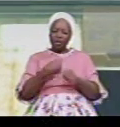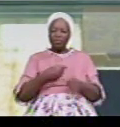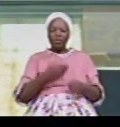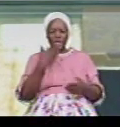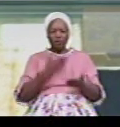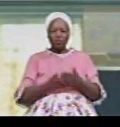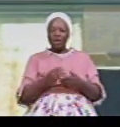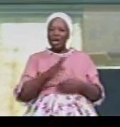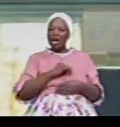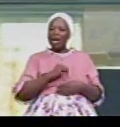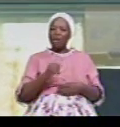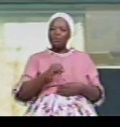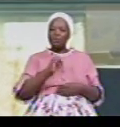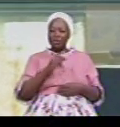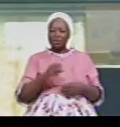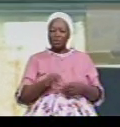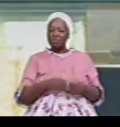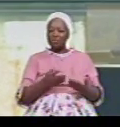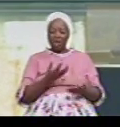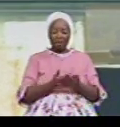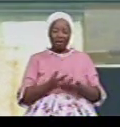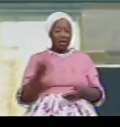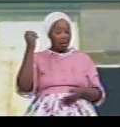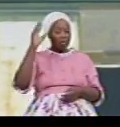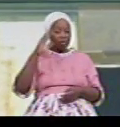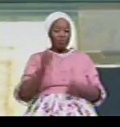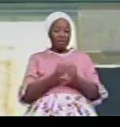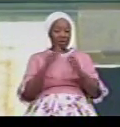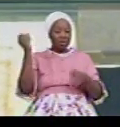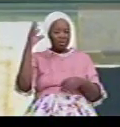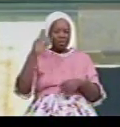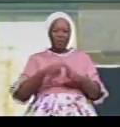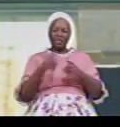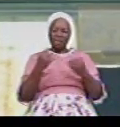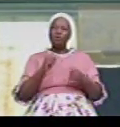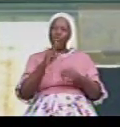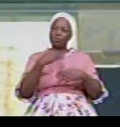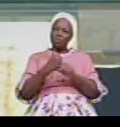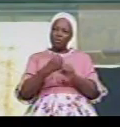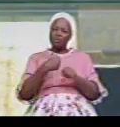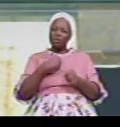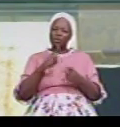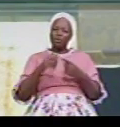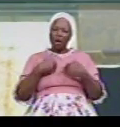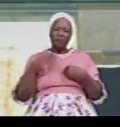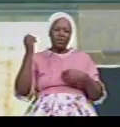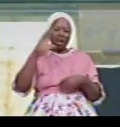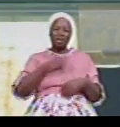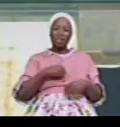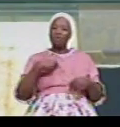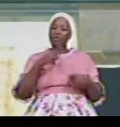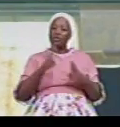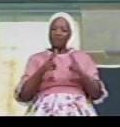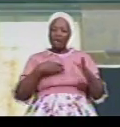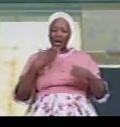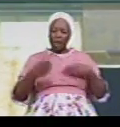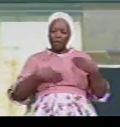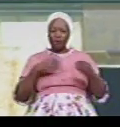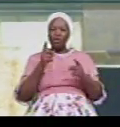You have made me gracious. And you're talking to God. And you're so excited about what you're talking to God about.